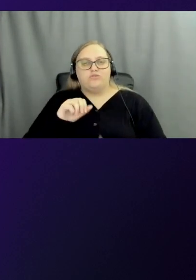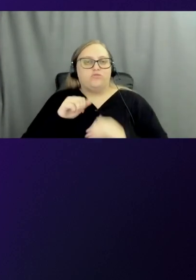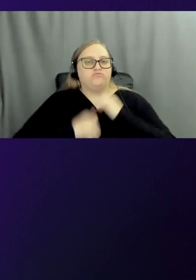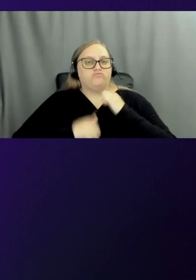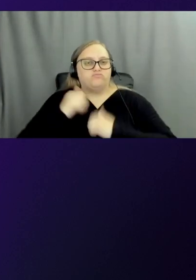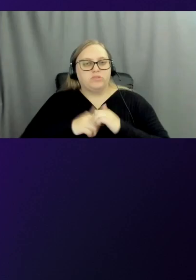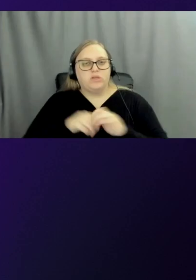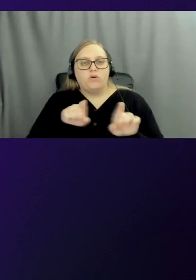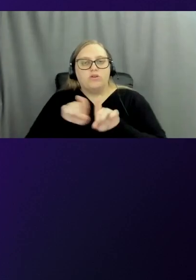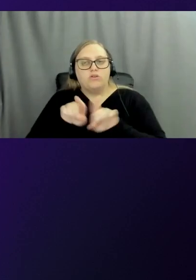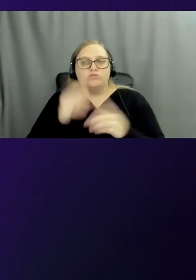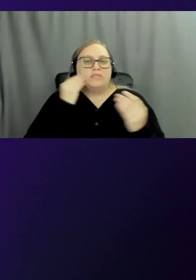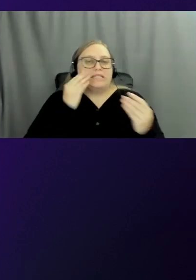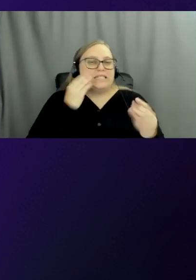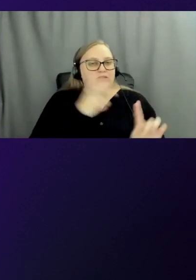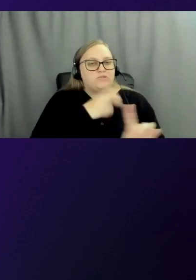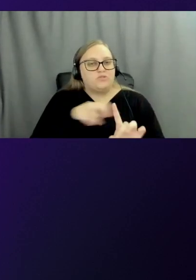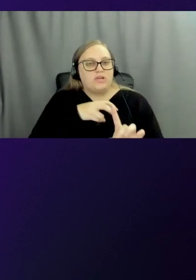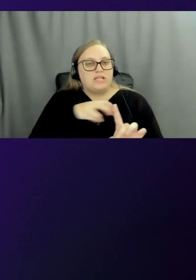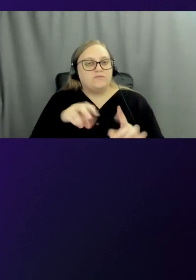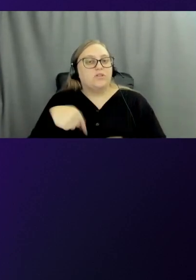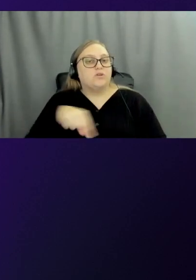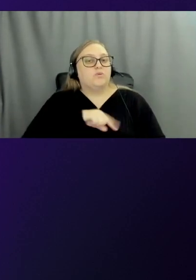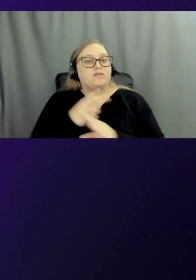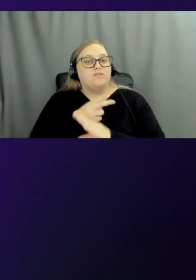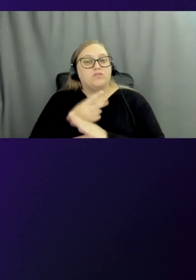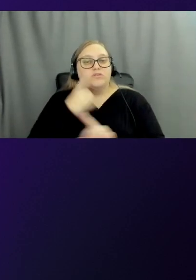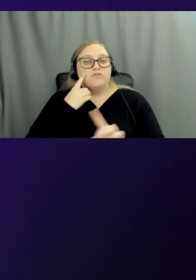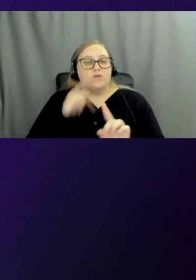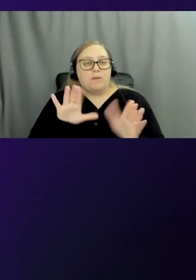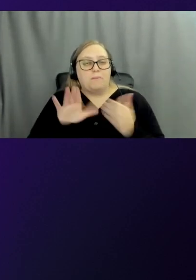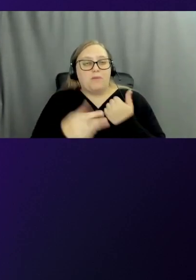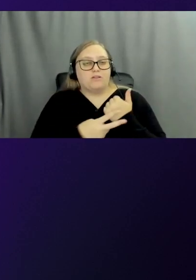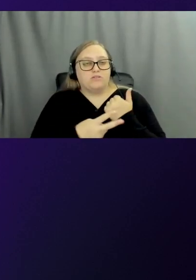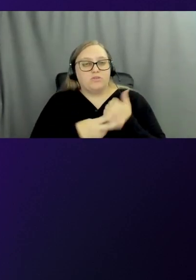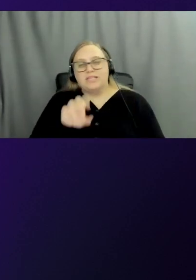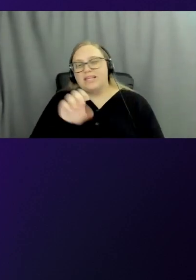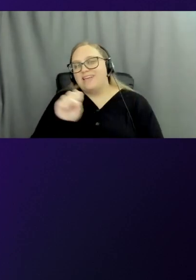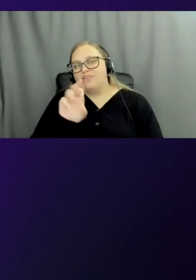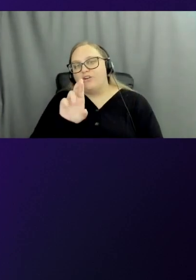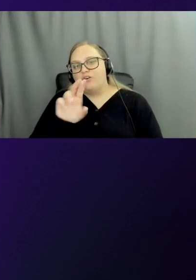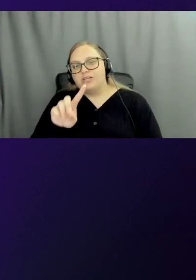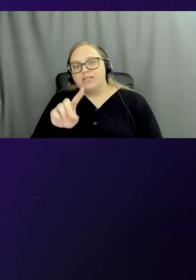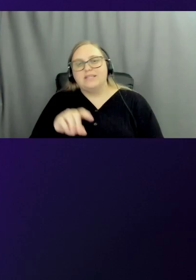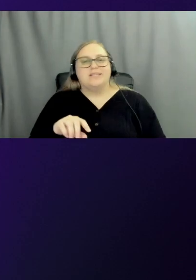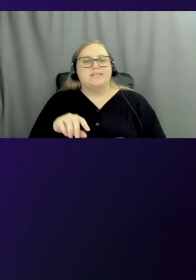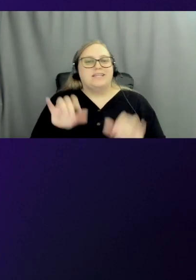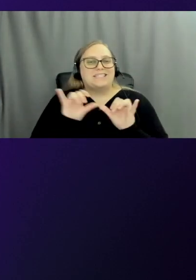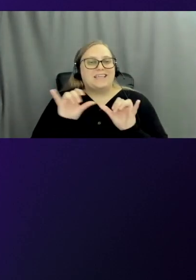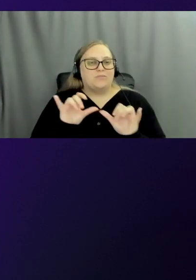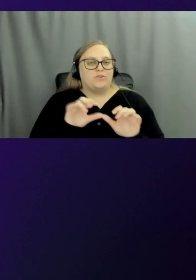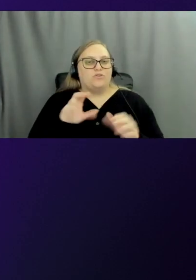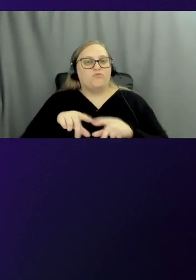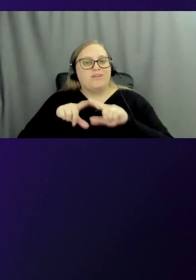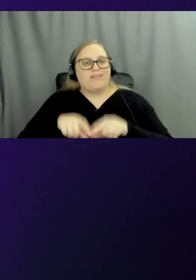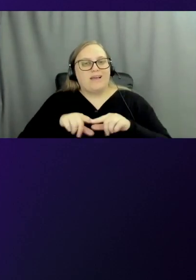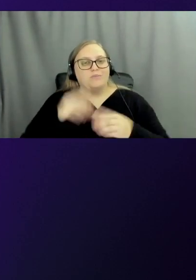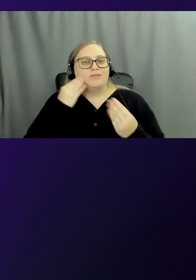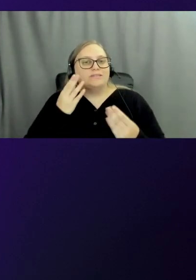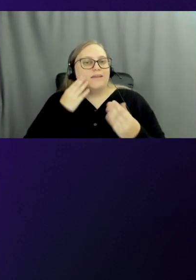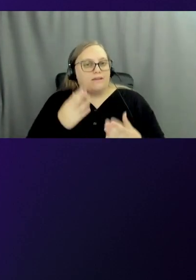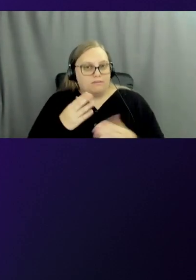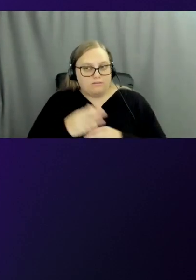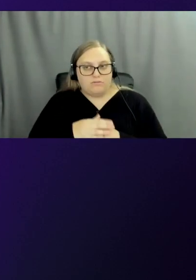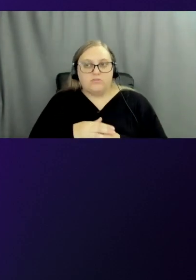data transport that we have used with that block storage is SRD, which is a scalable, reliable datagram for our